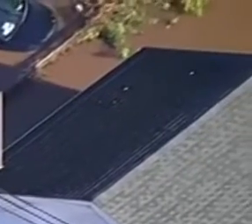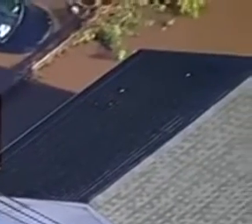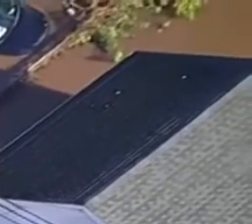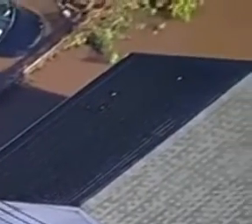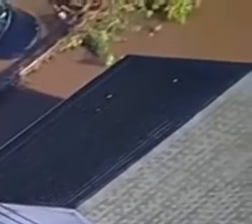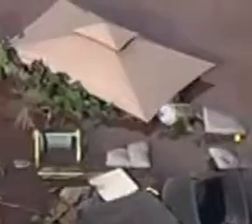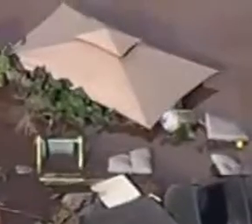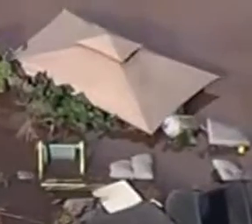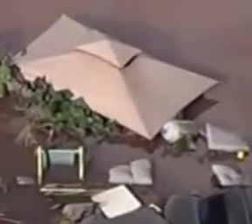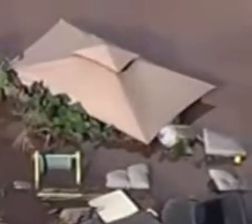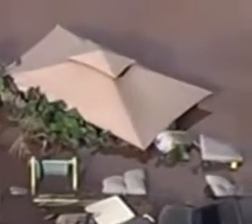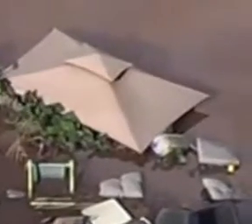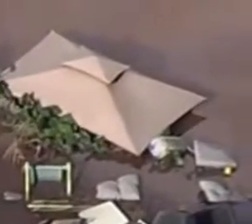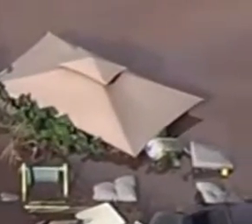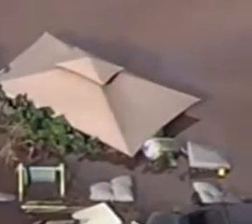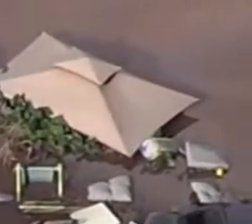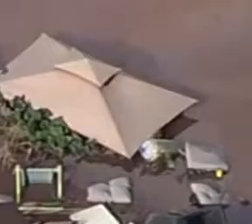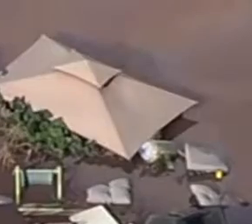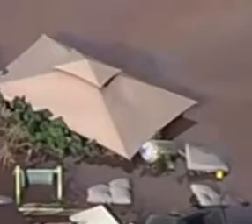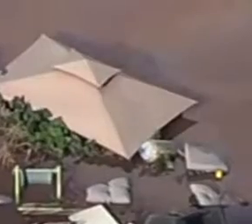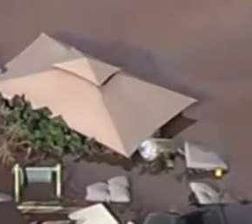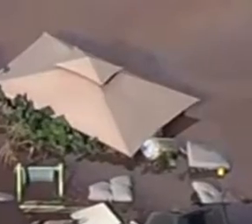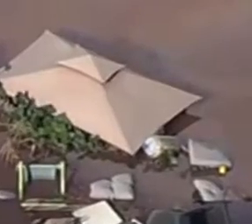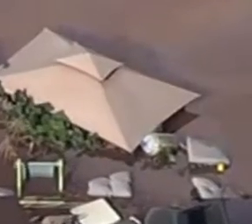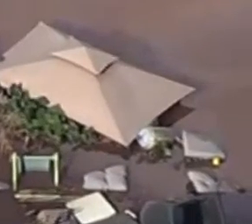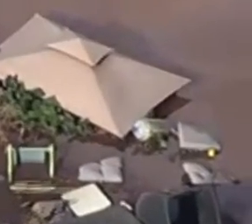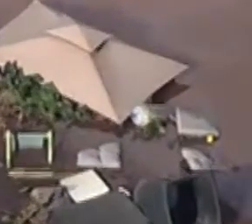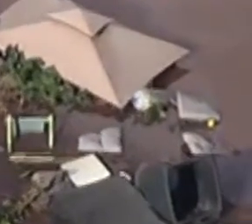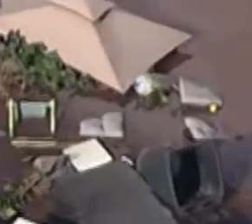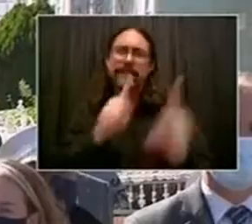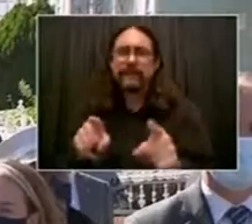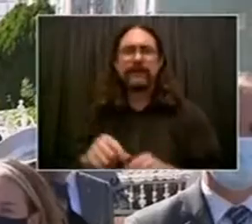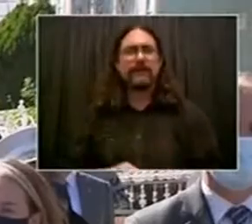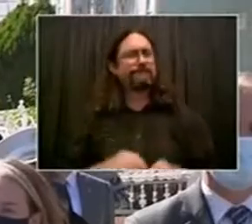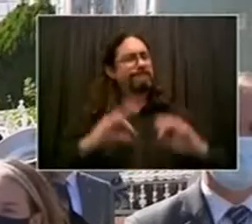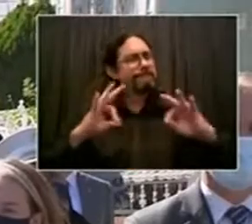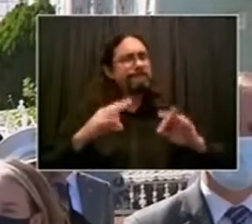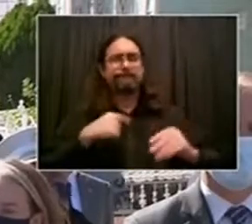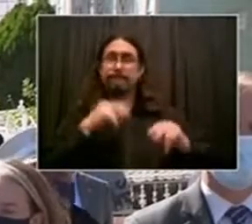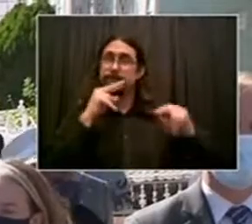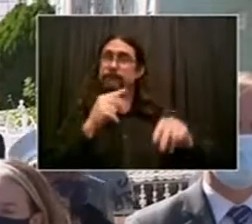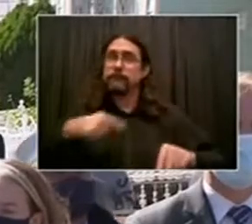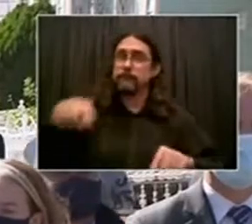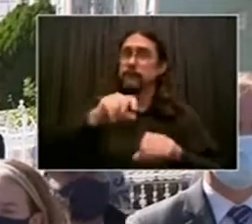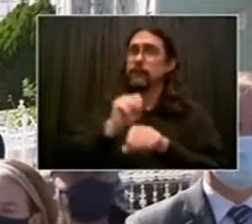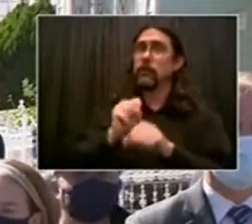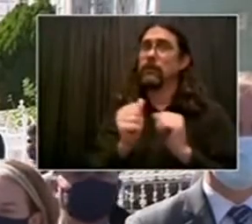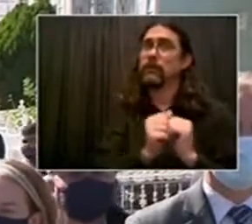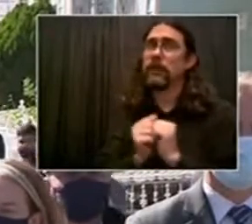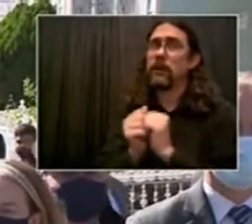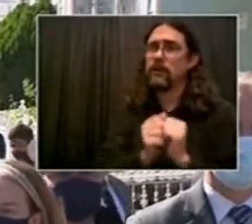just one day. The number of dead has been steadily rising throughout the day. What we've got to recognize is